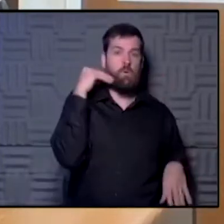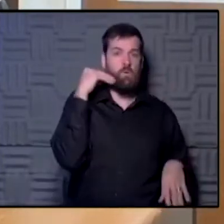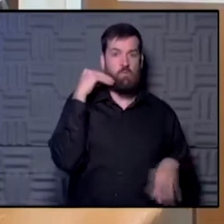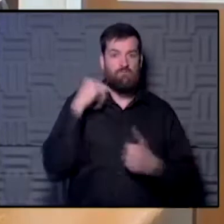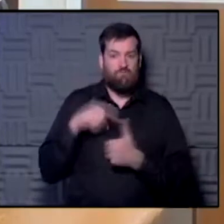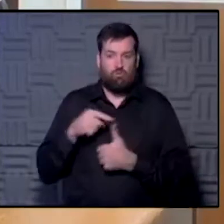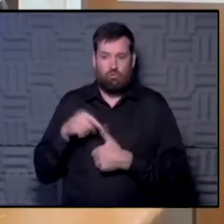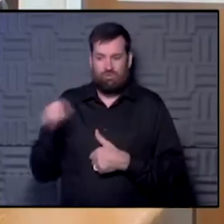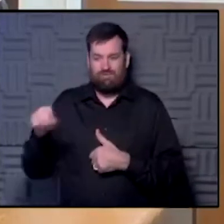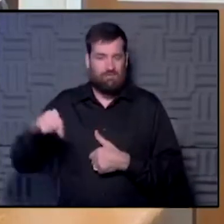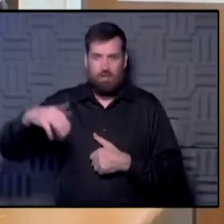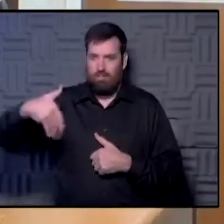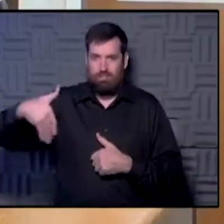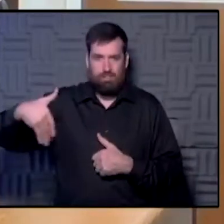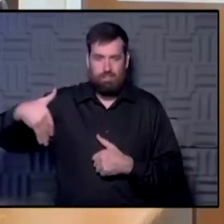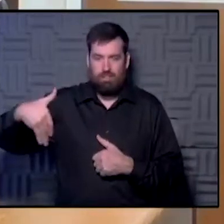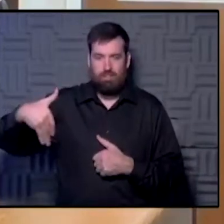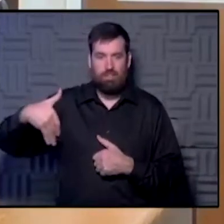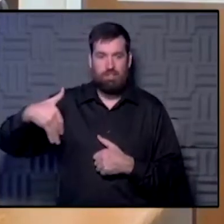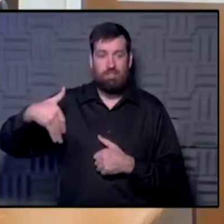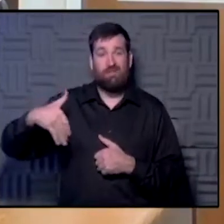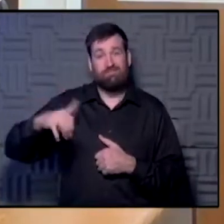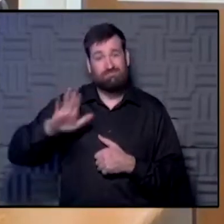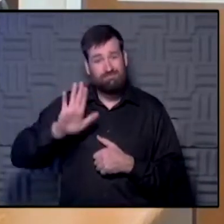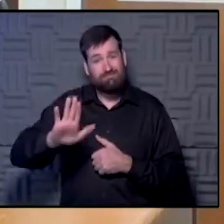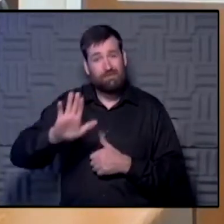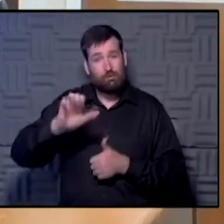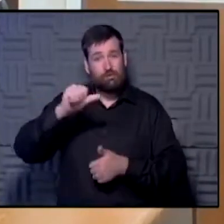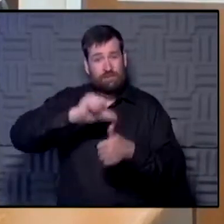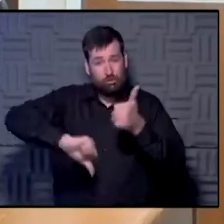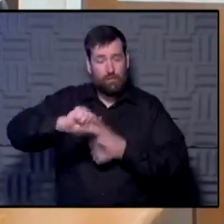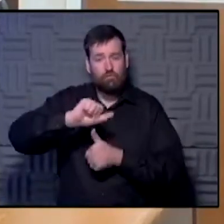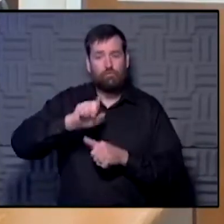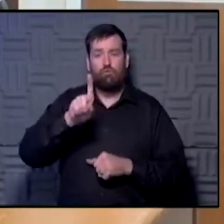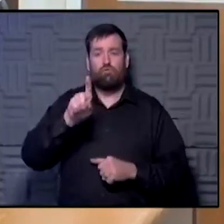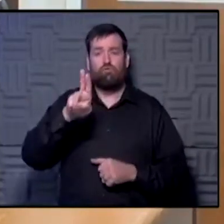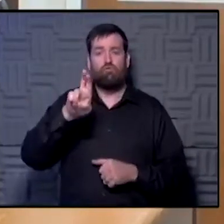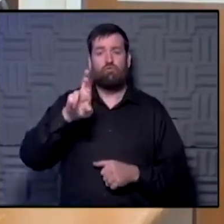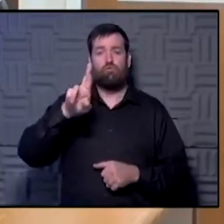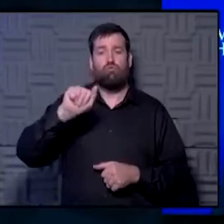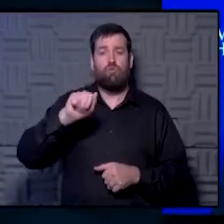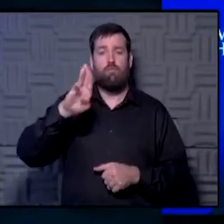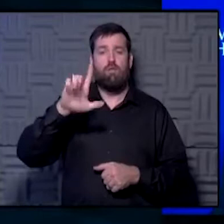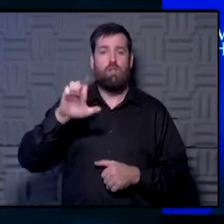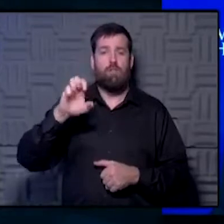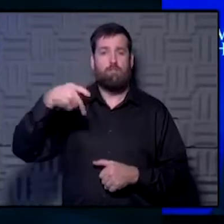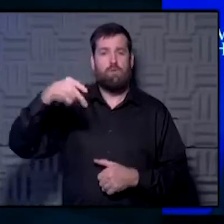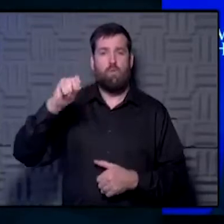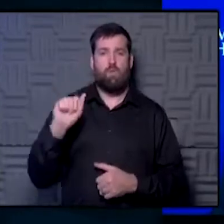one was, and they were each other's durable power of attorney. And